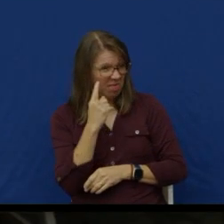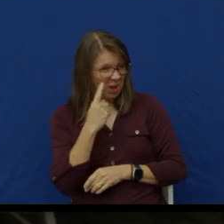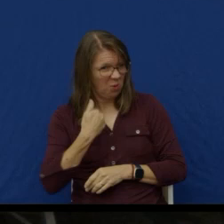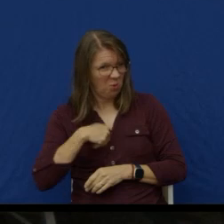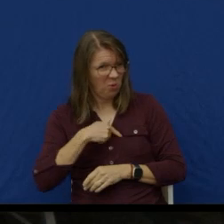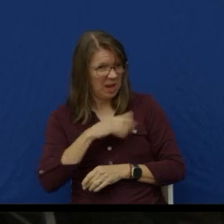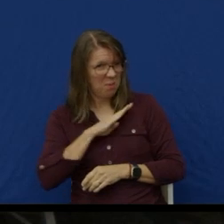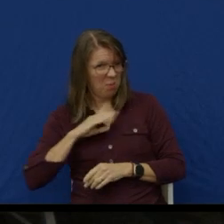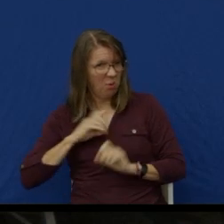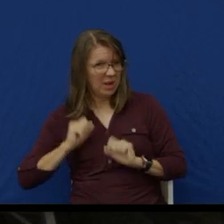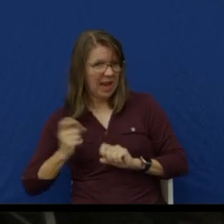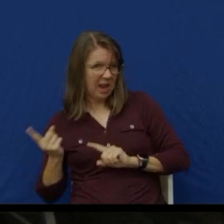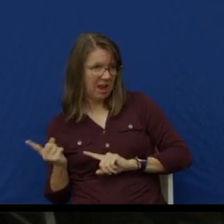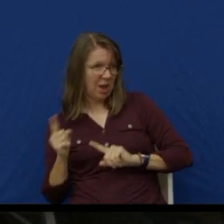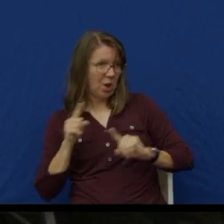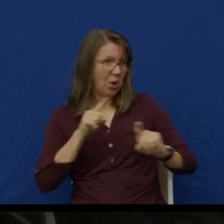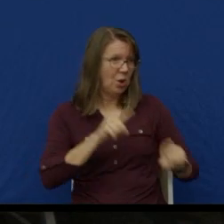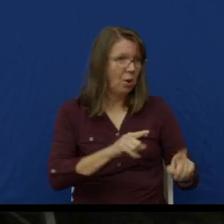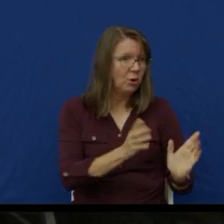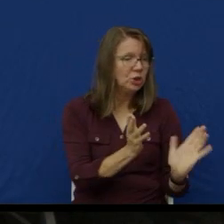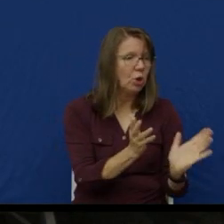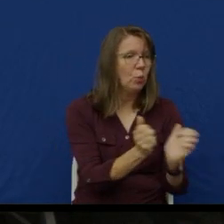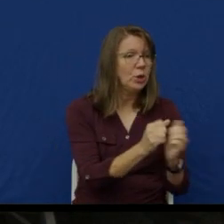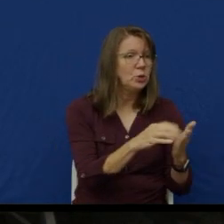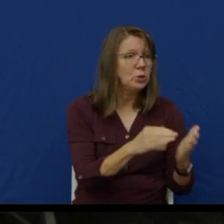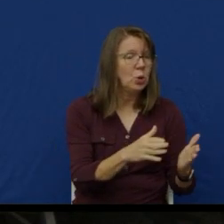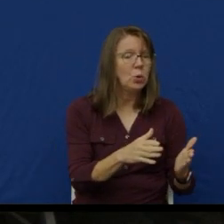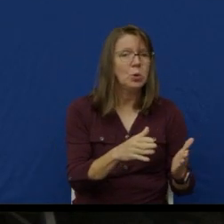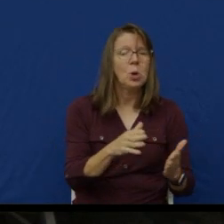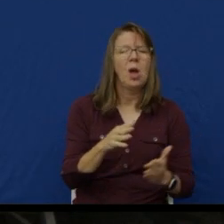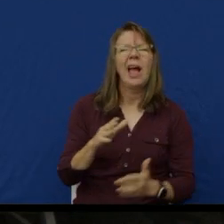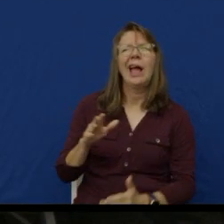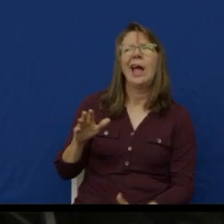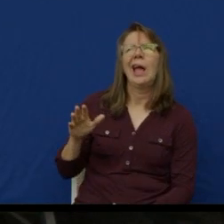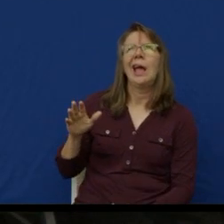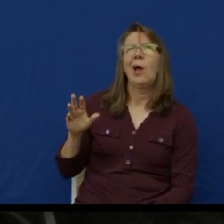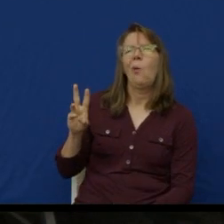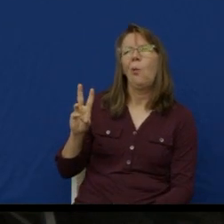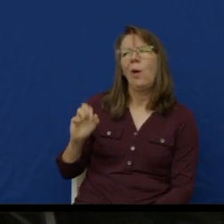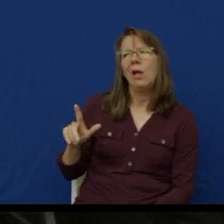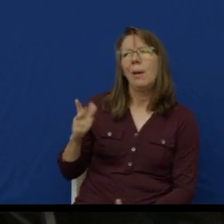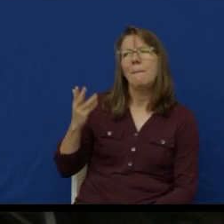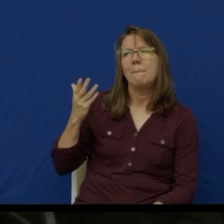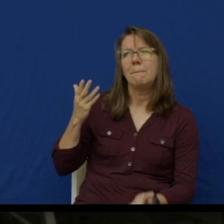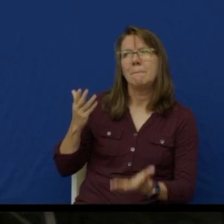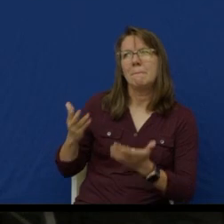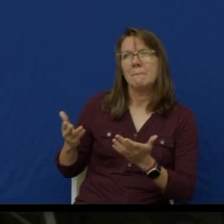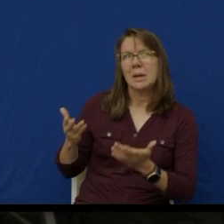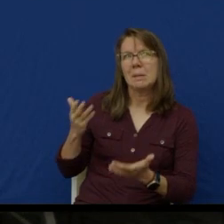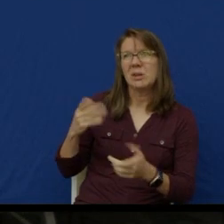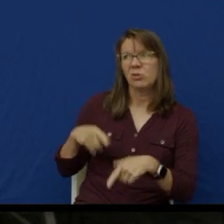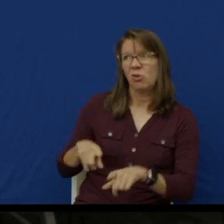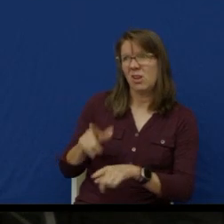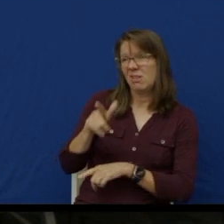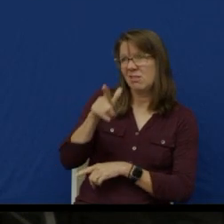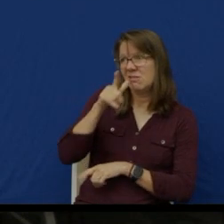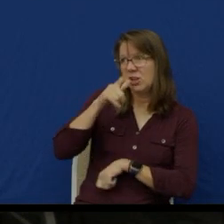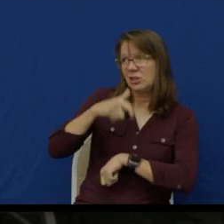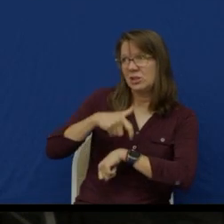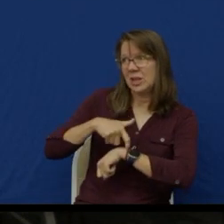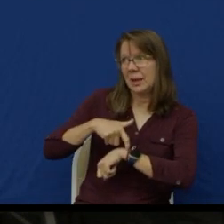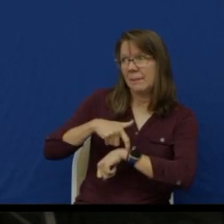said, well, yeah, maybe some at lunch. Because what they are focused on as,